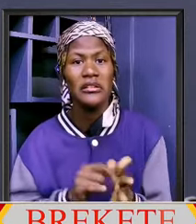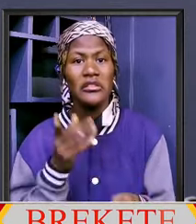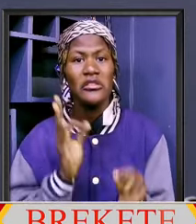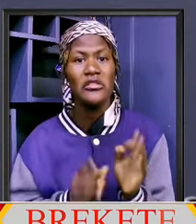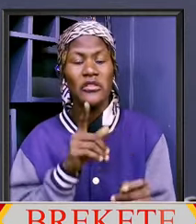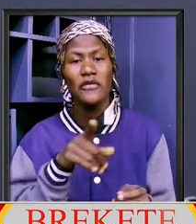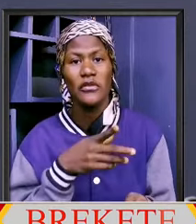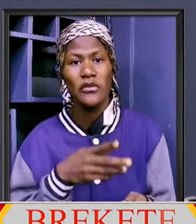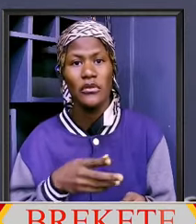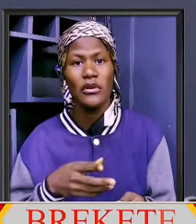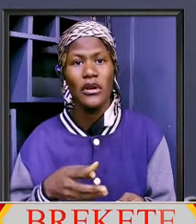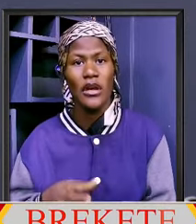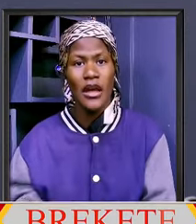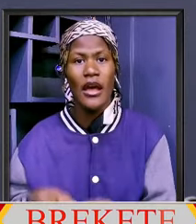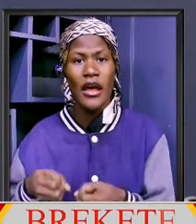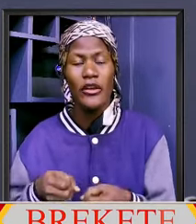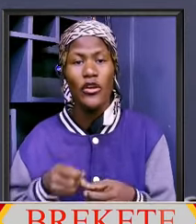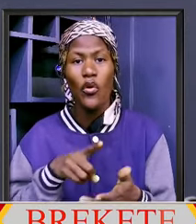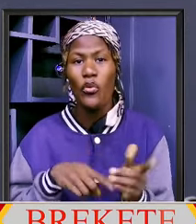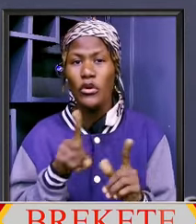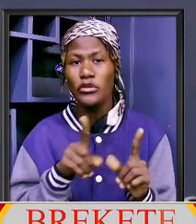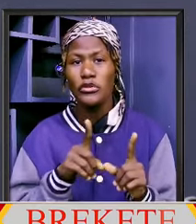to you, na thief you be.